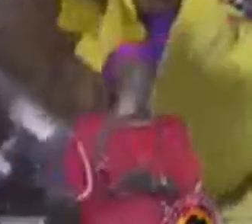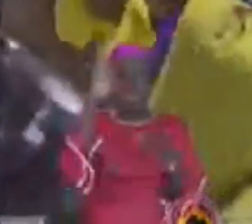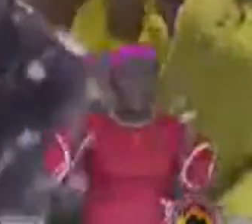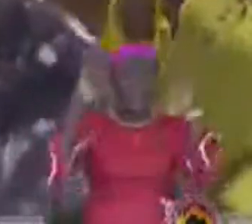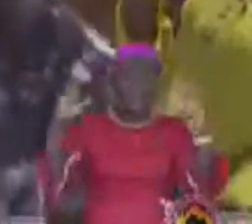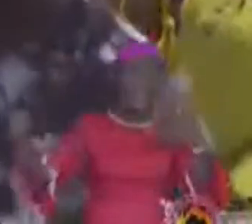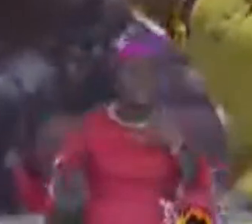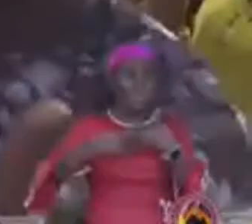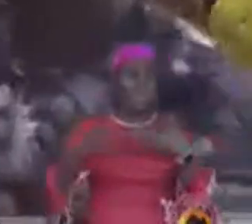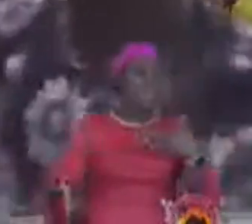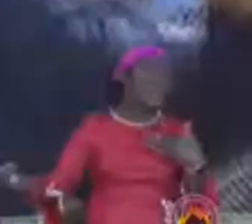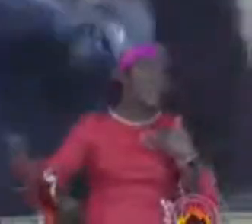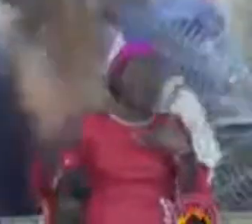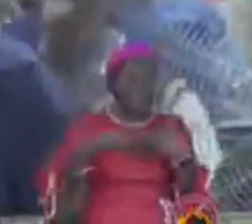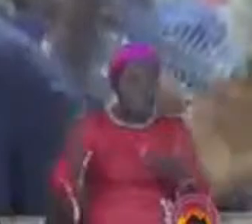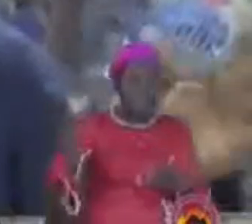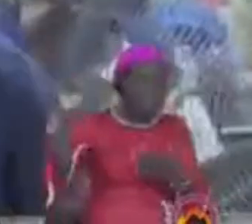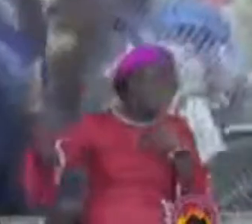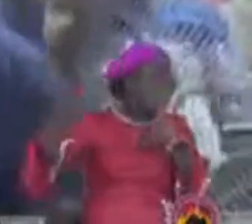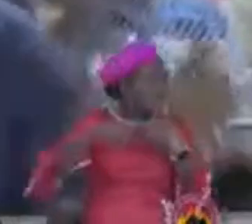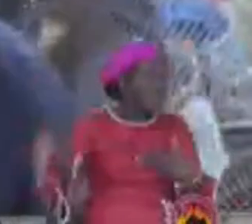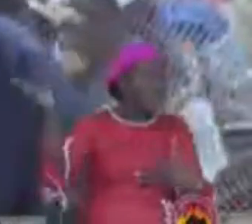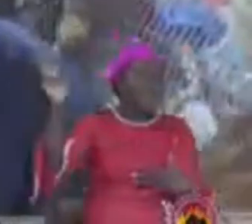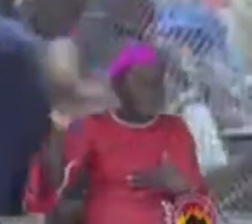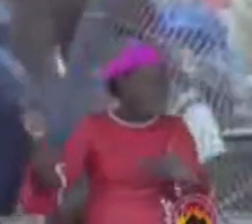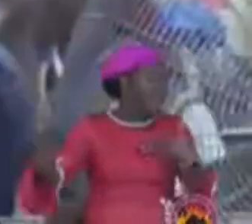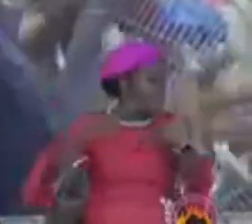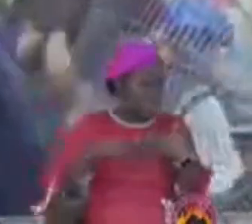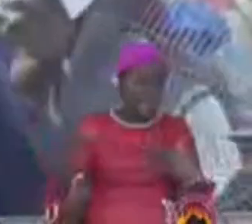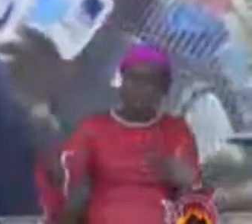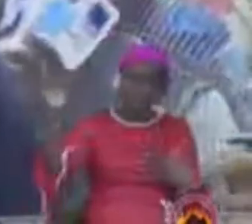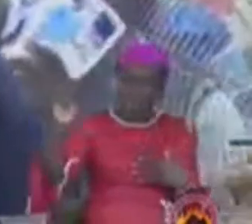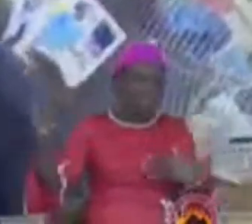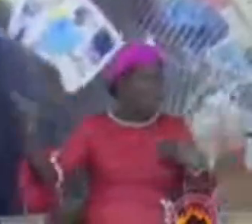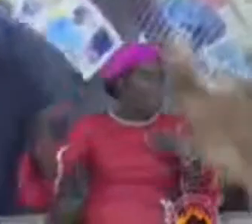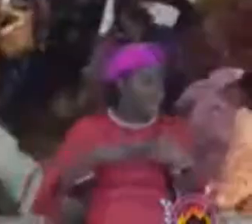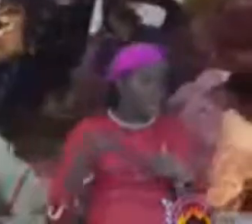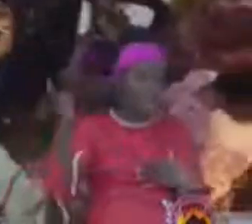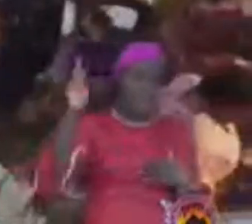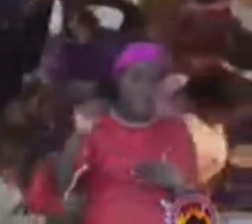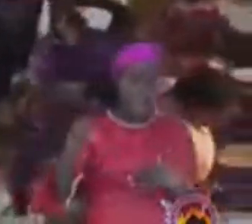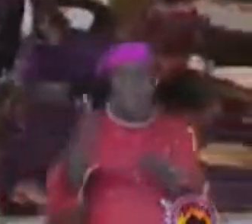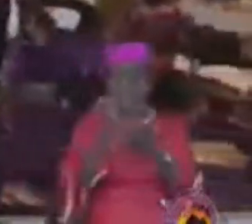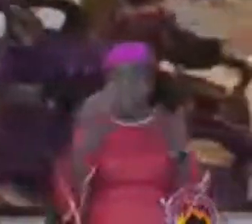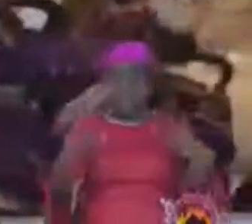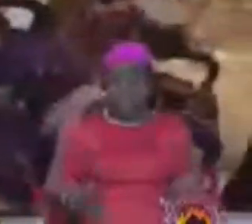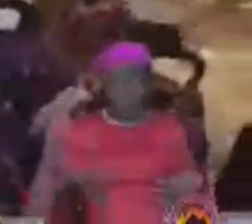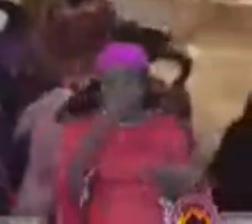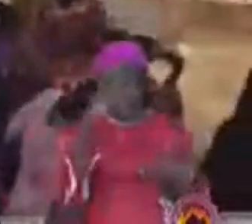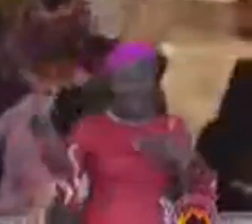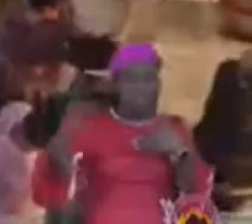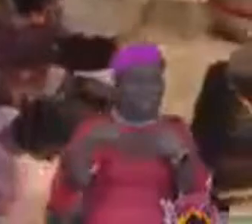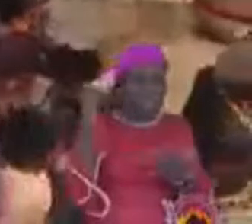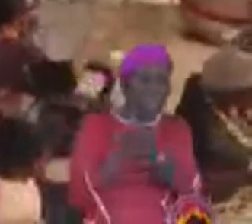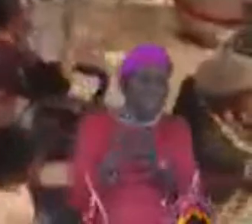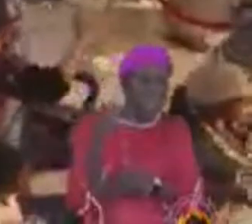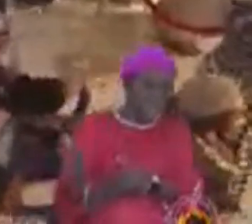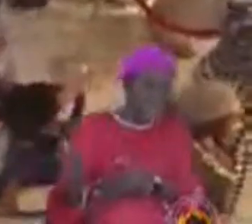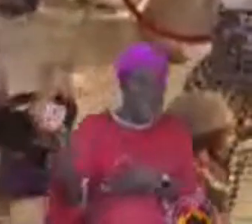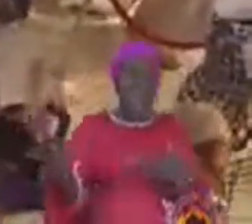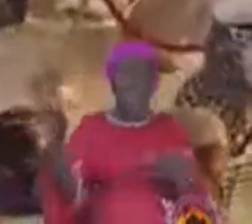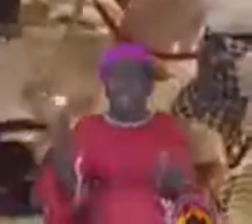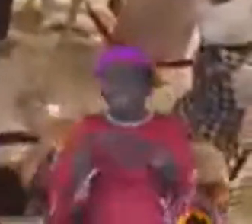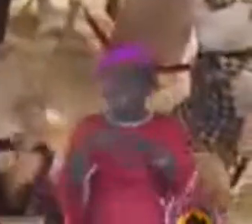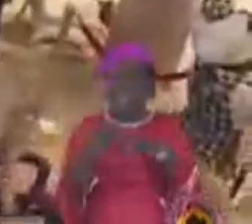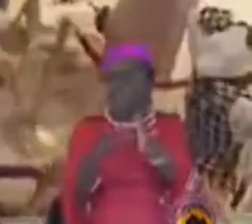Recover, recover, recover them, recover them, recover them. Somebody's recovering. Recover them in the name